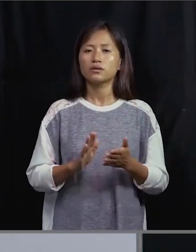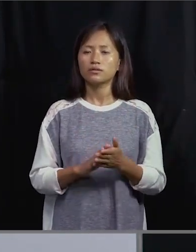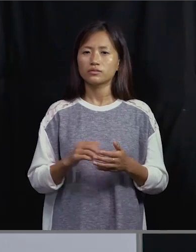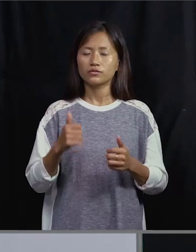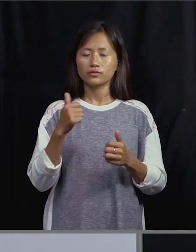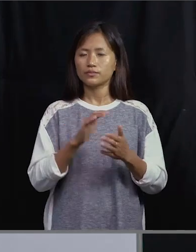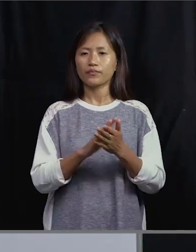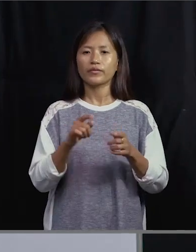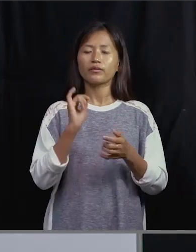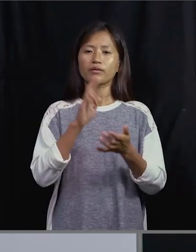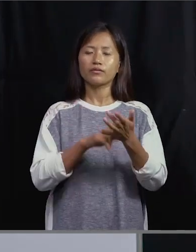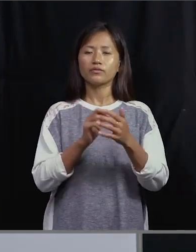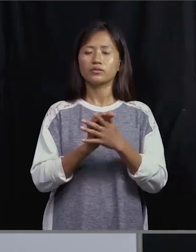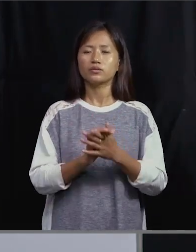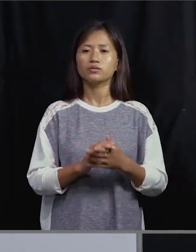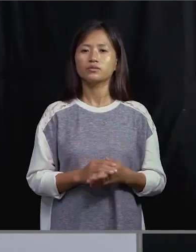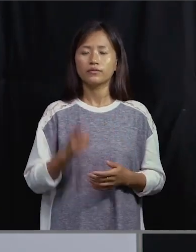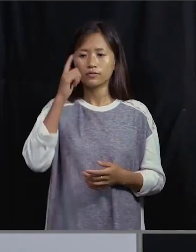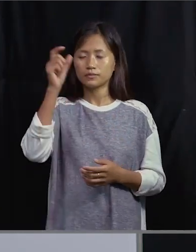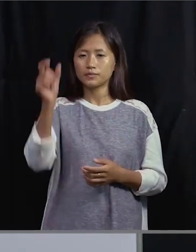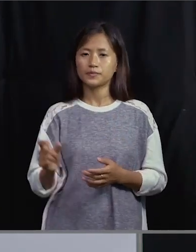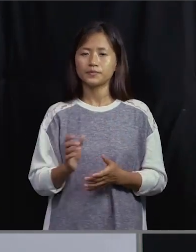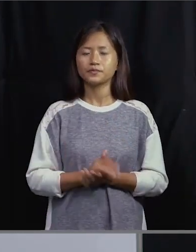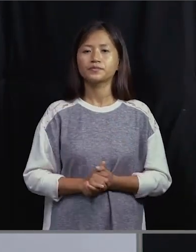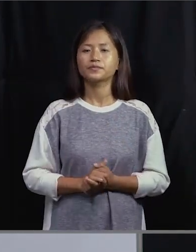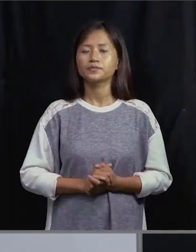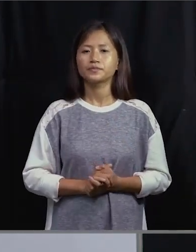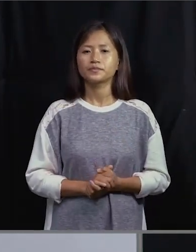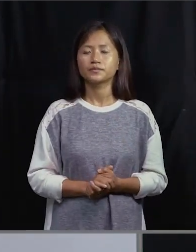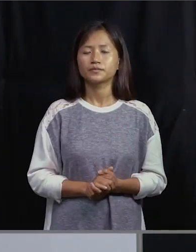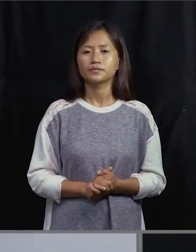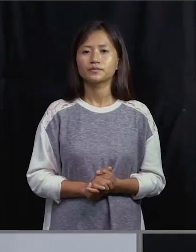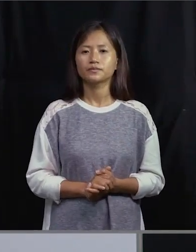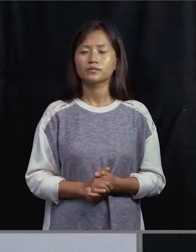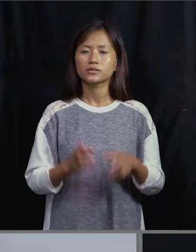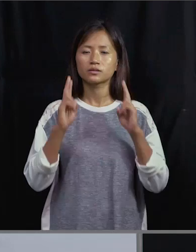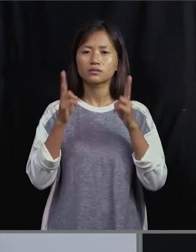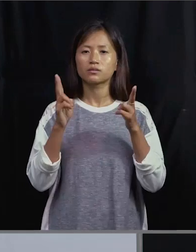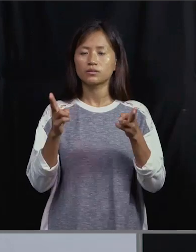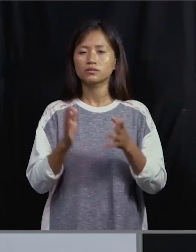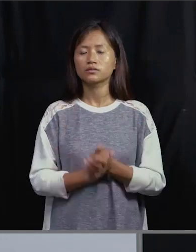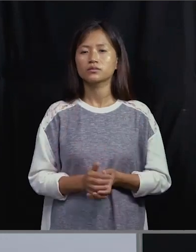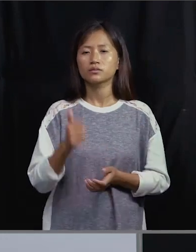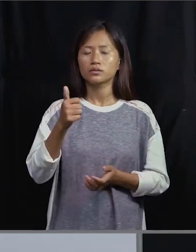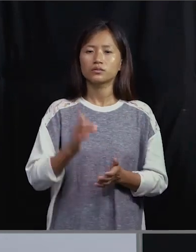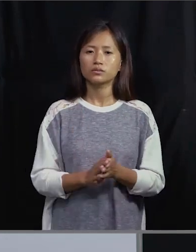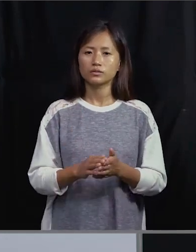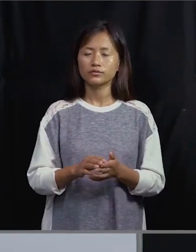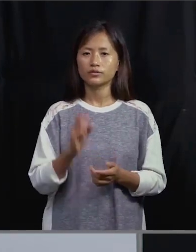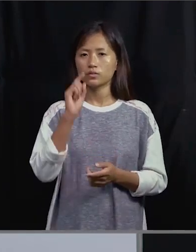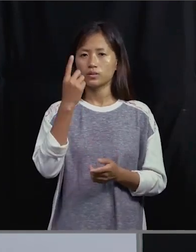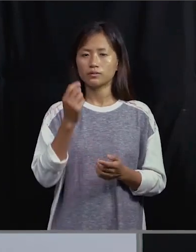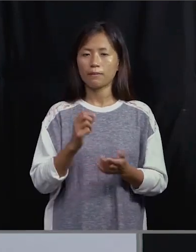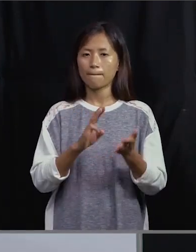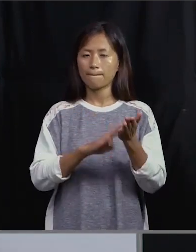for the customers or for the persons. Clear or not? So normal goods, to define it for one mark,